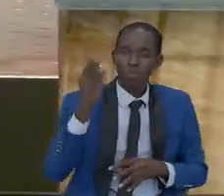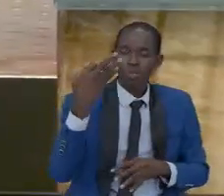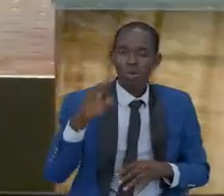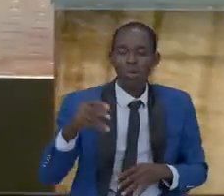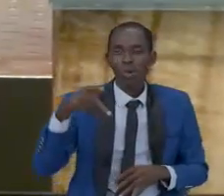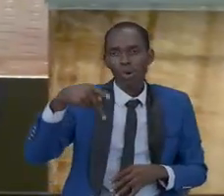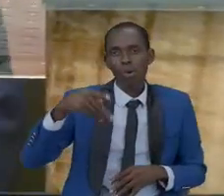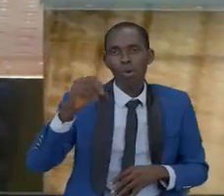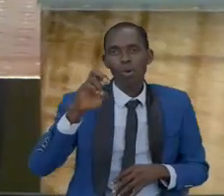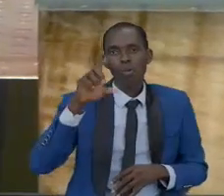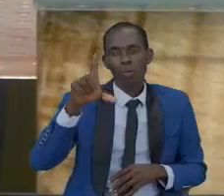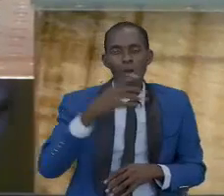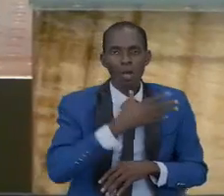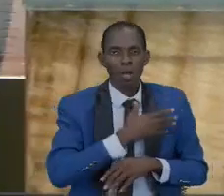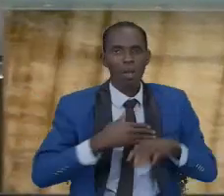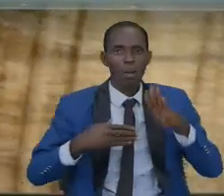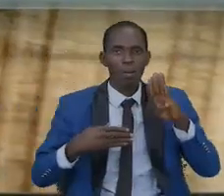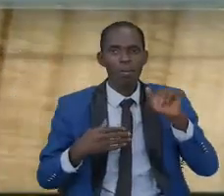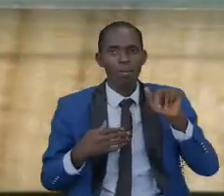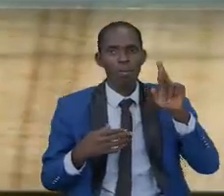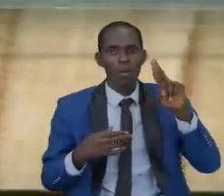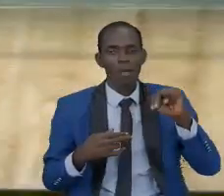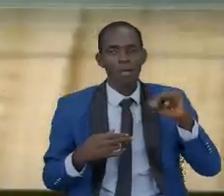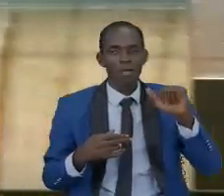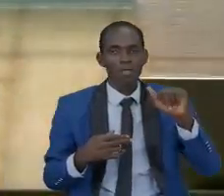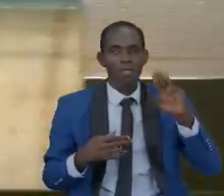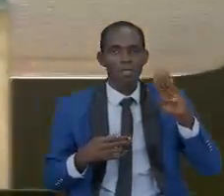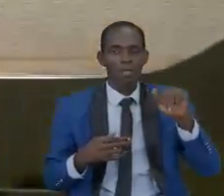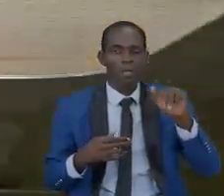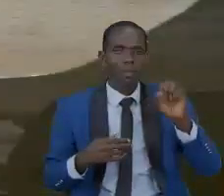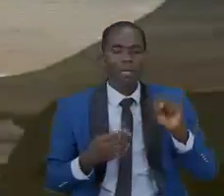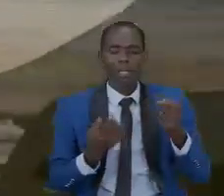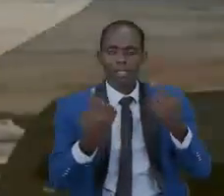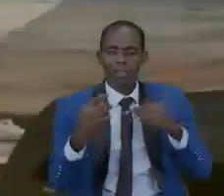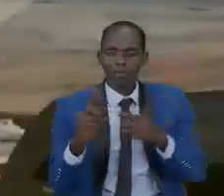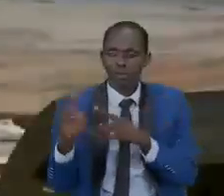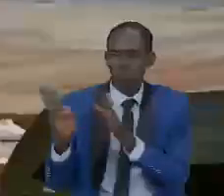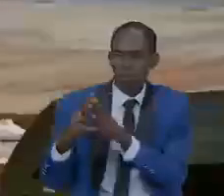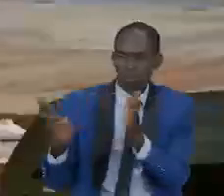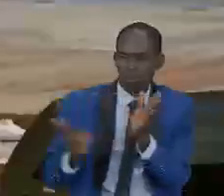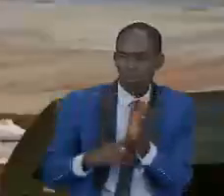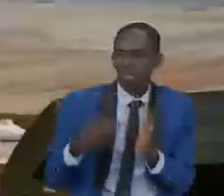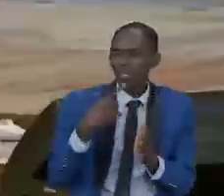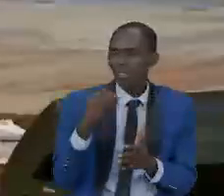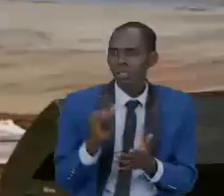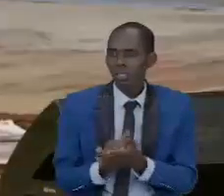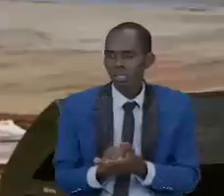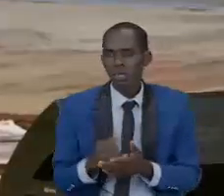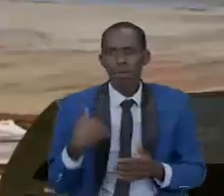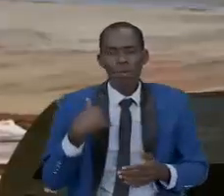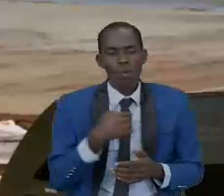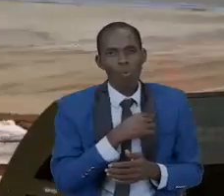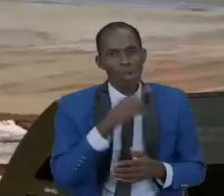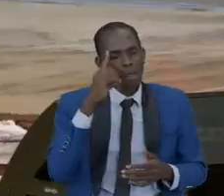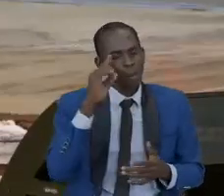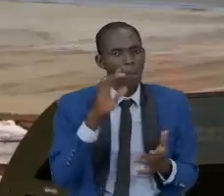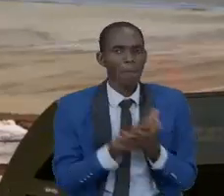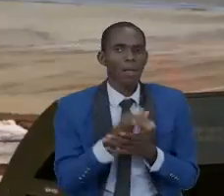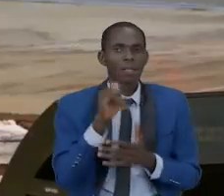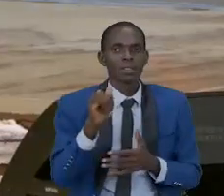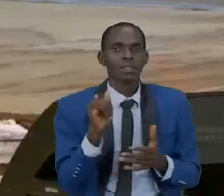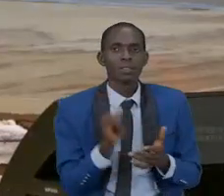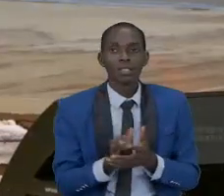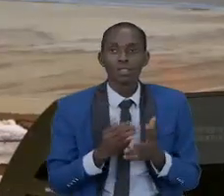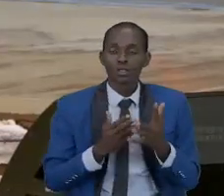to report here is what had happened and then they concluded they said but we believe that